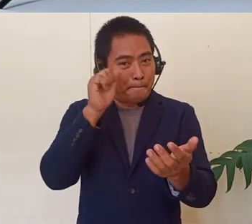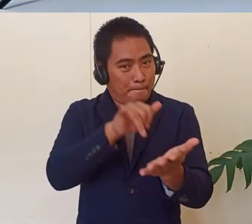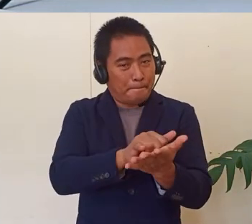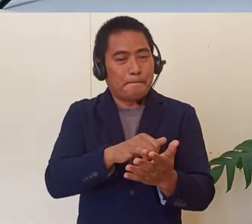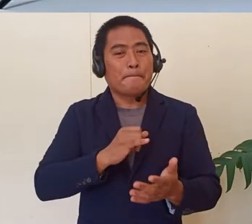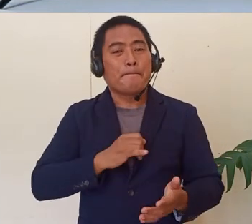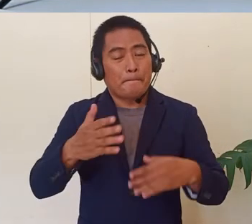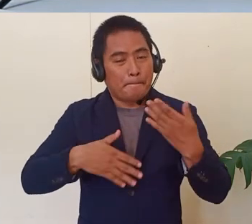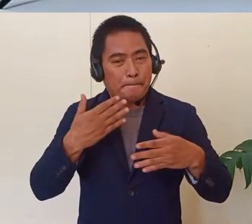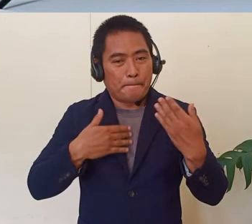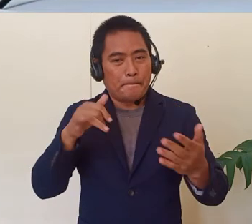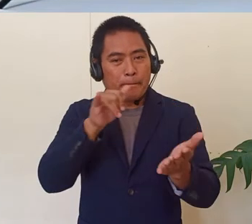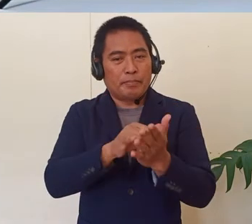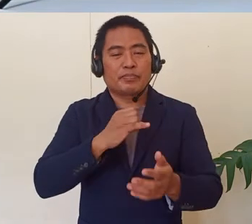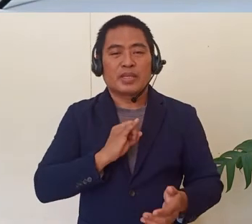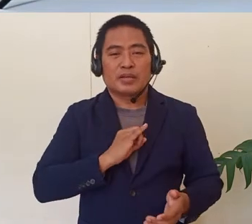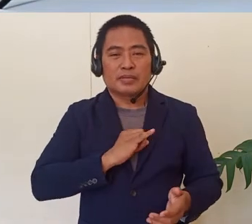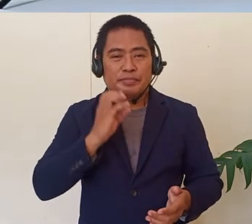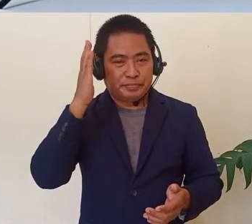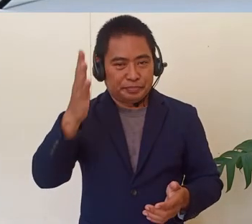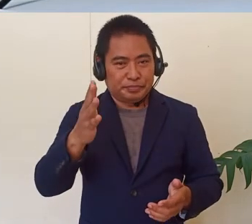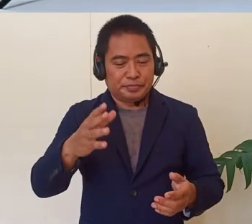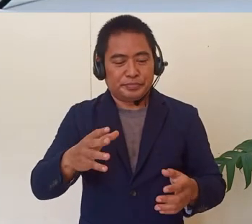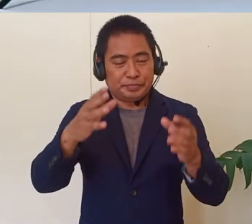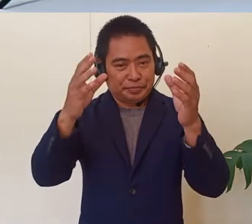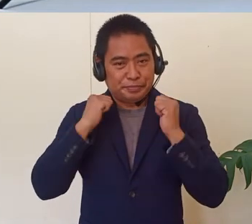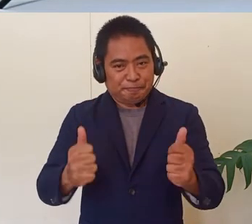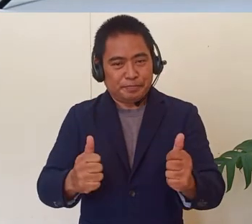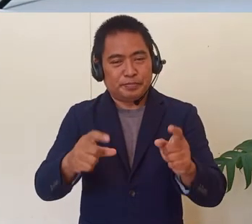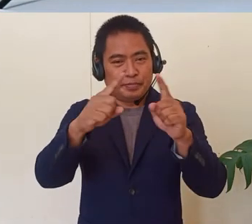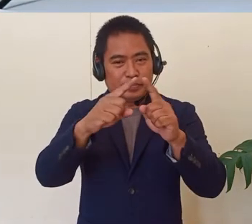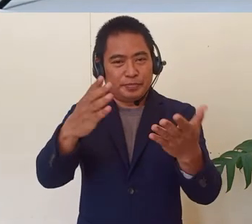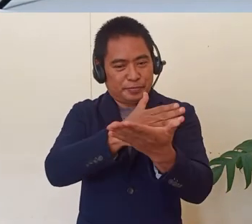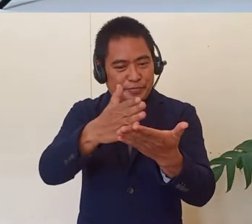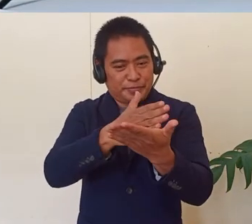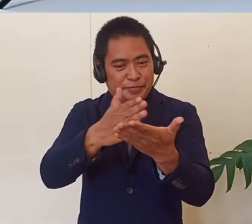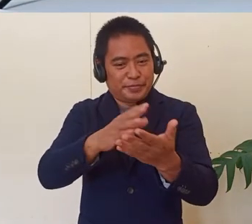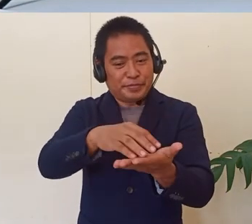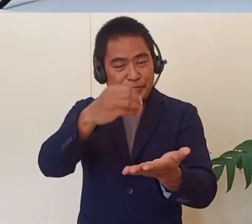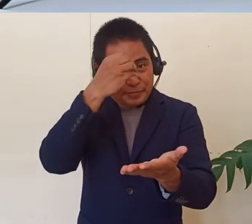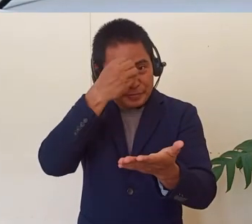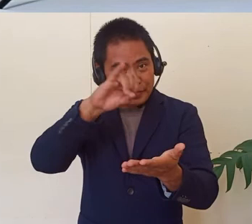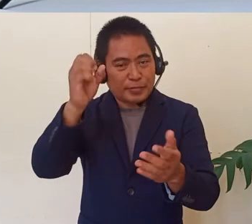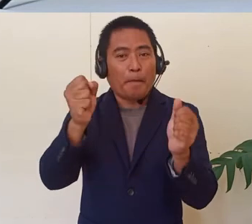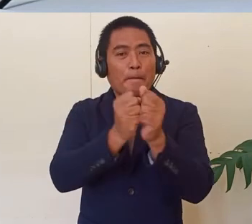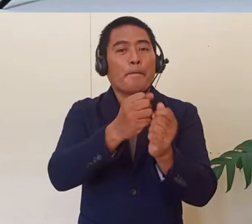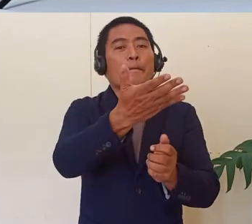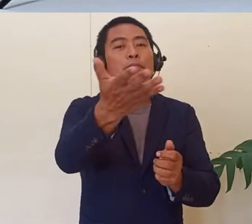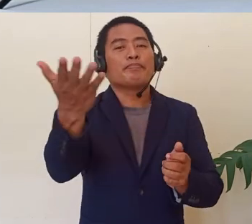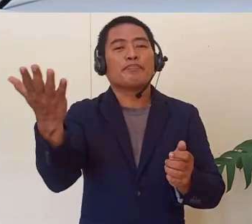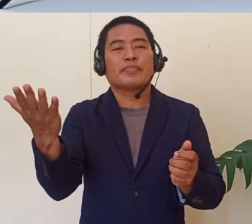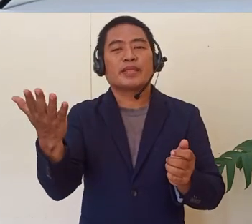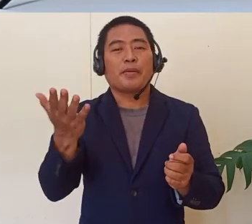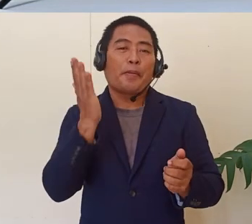significant learning with you. Once again, this is Teacher Arlene. See you next